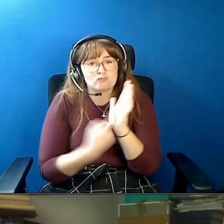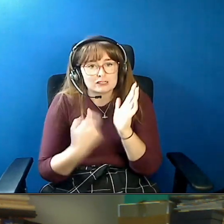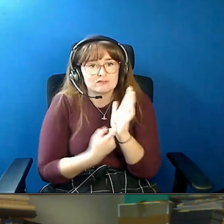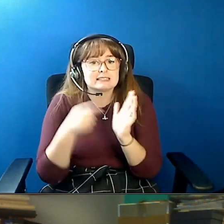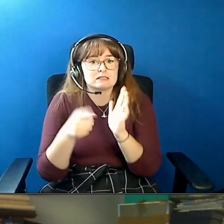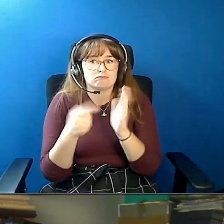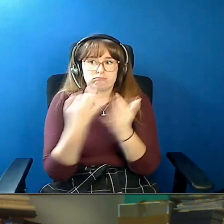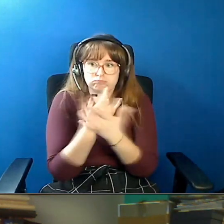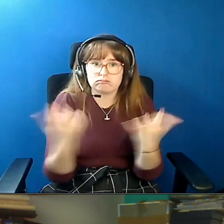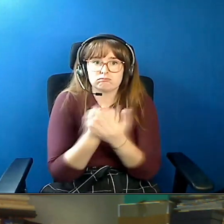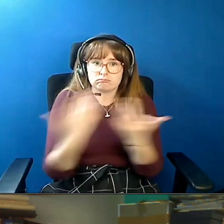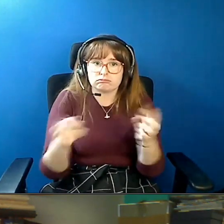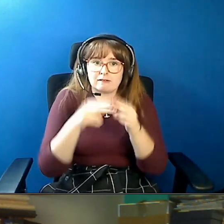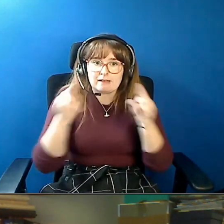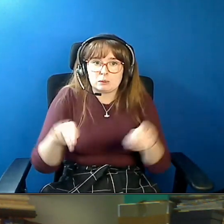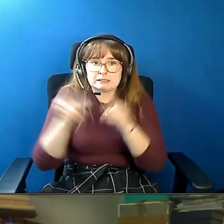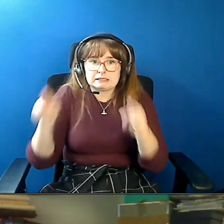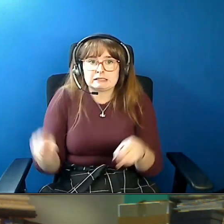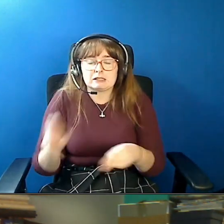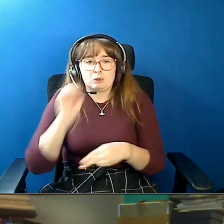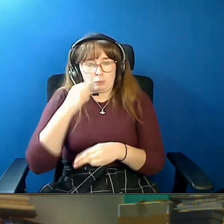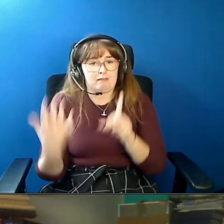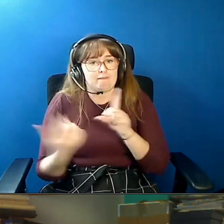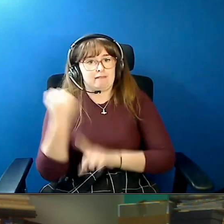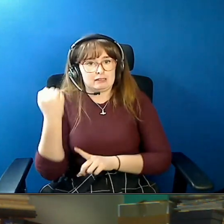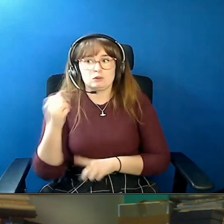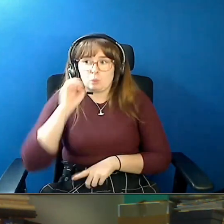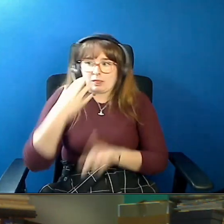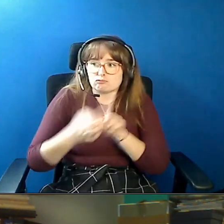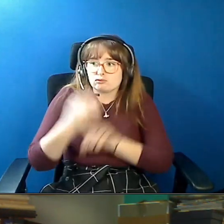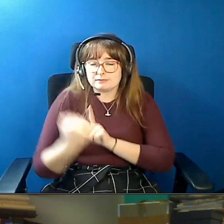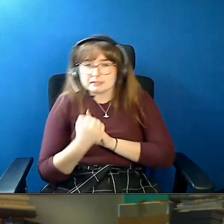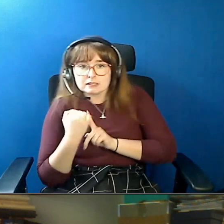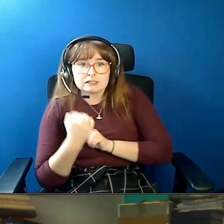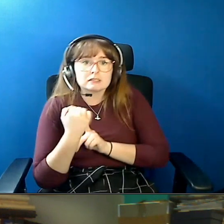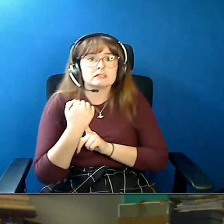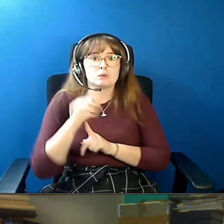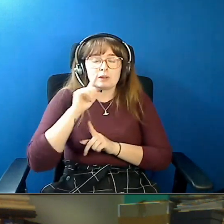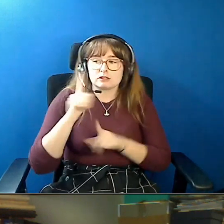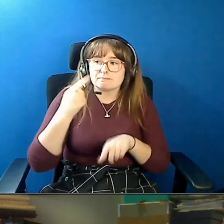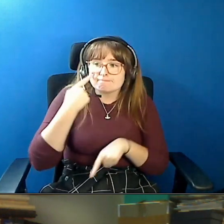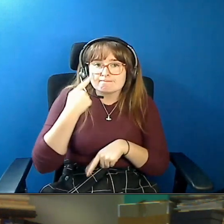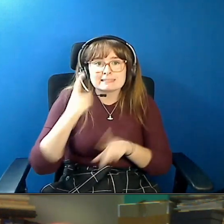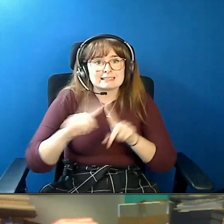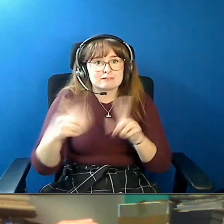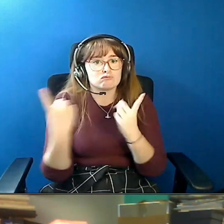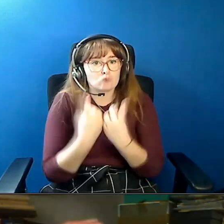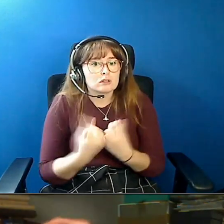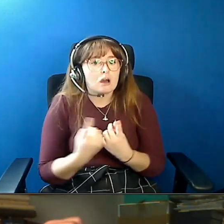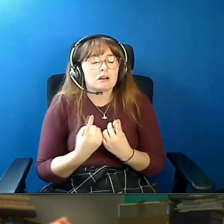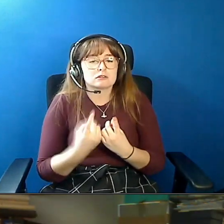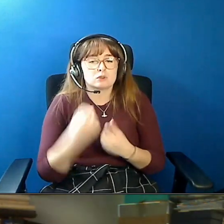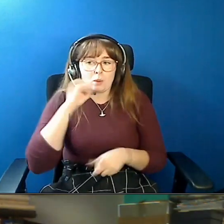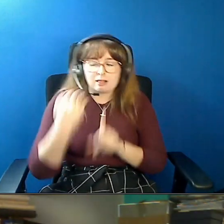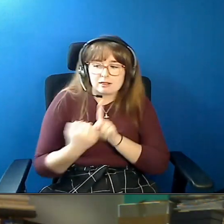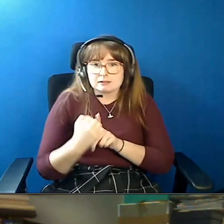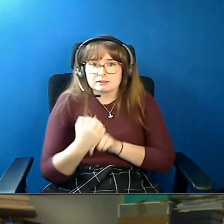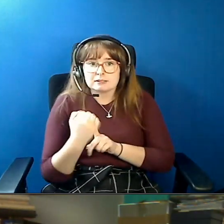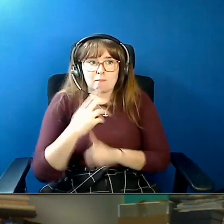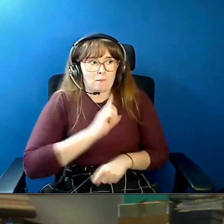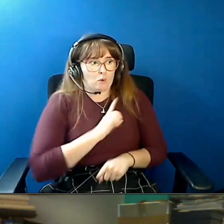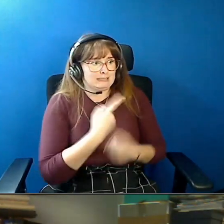properties, you gradually refine your approach, you improve your approach, you try different products. Because obviously there's going to continue to